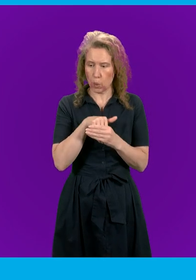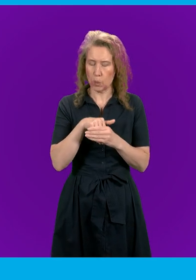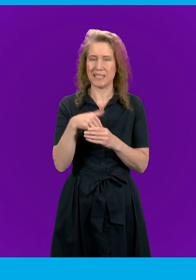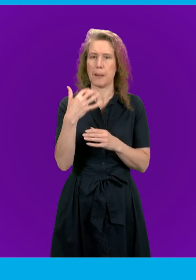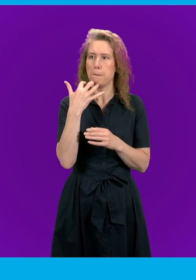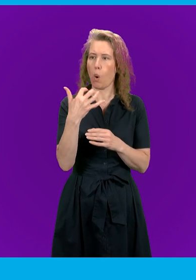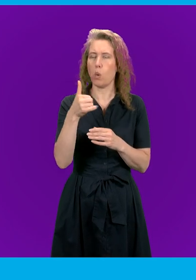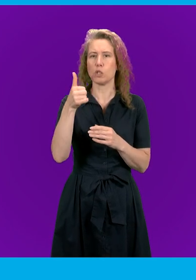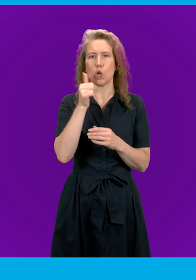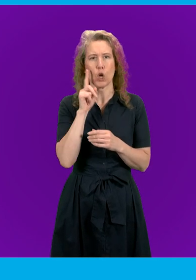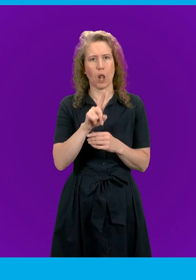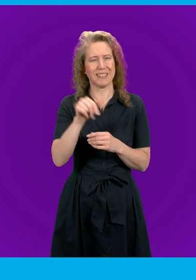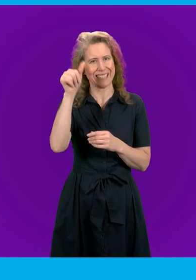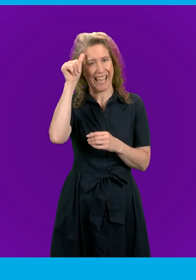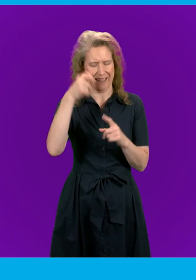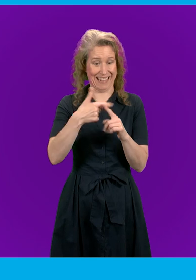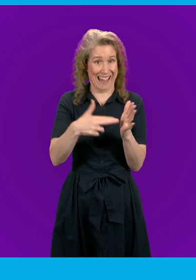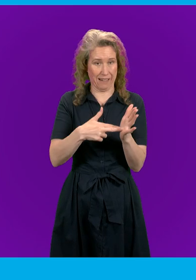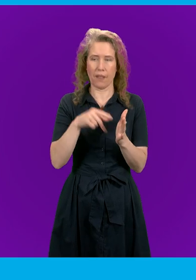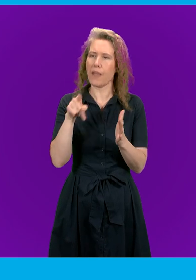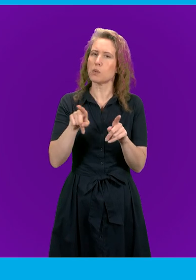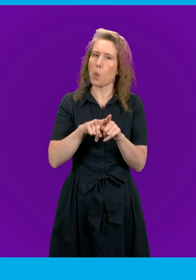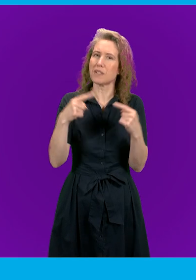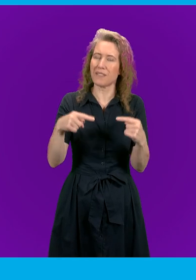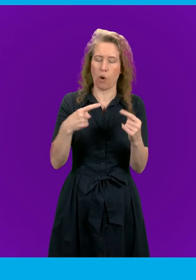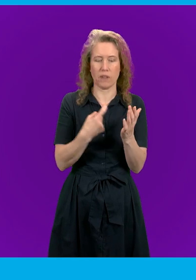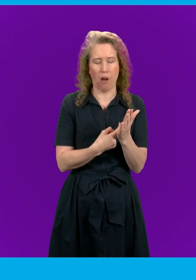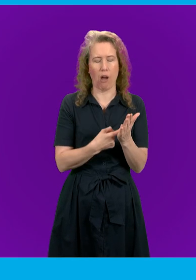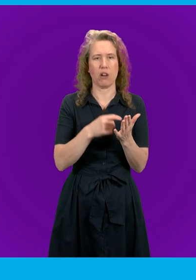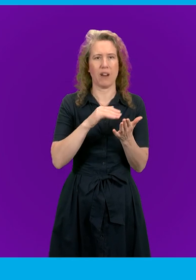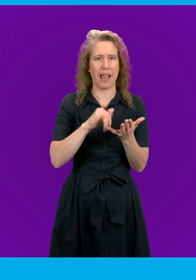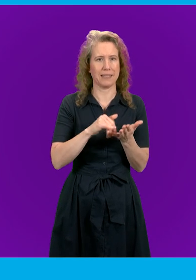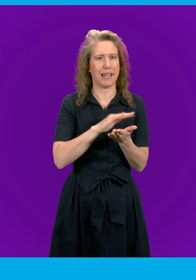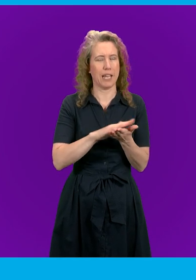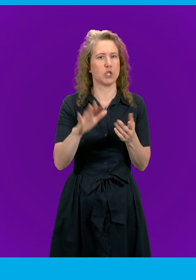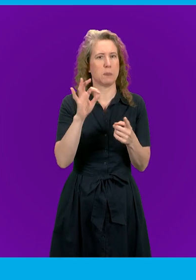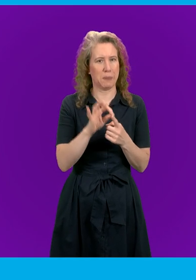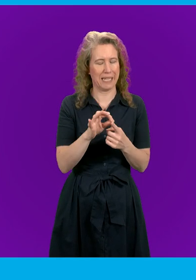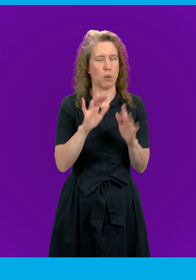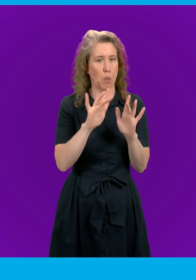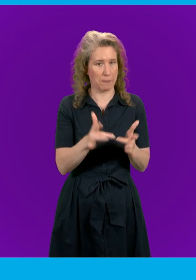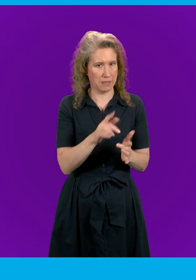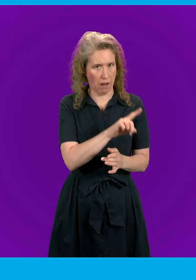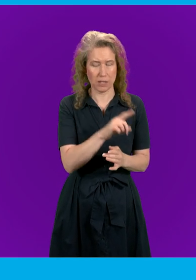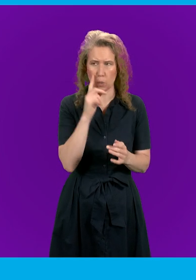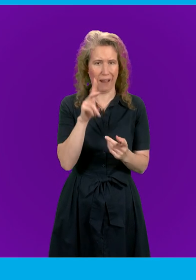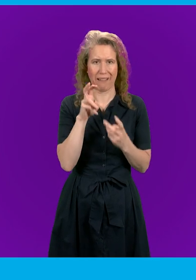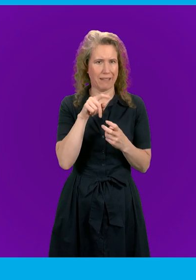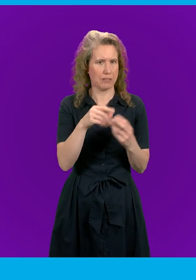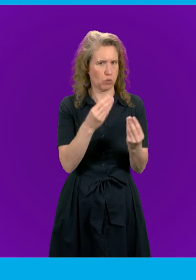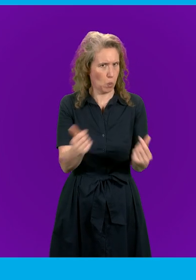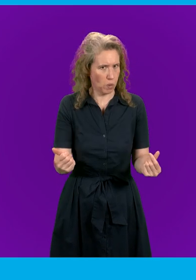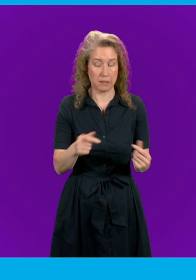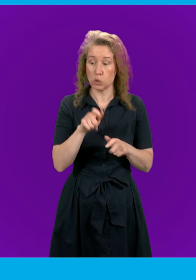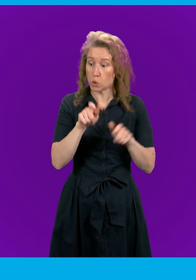Ken resources, which are also available on the RSHP website. But yes, is it students, pupils